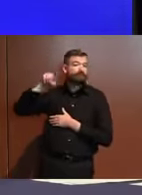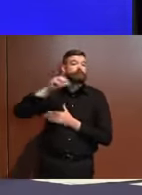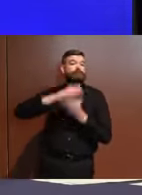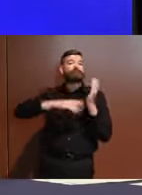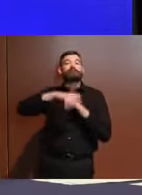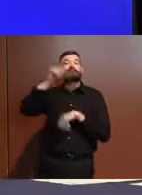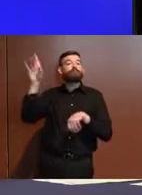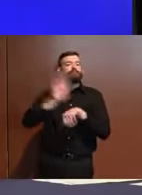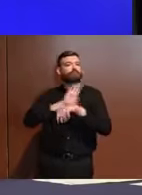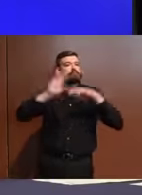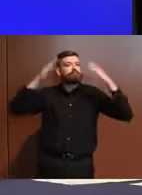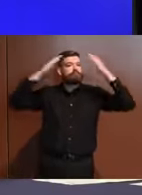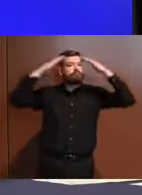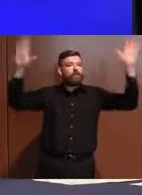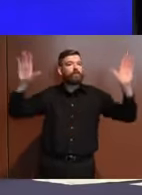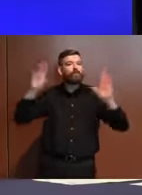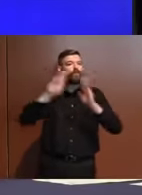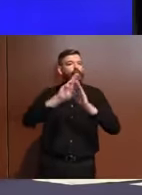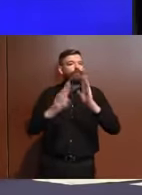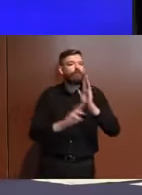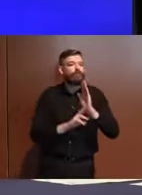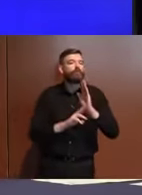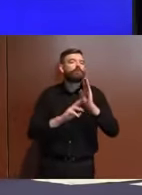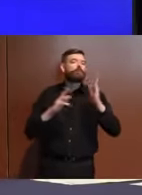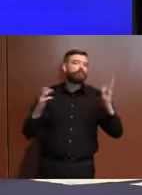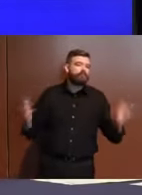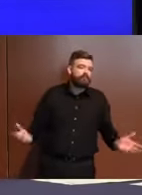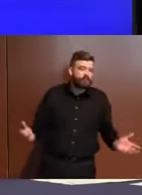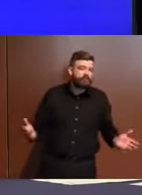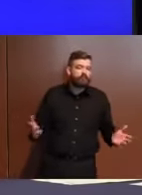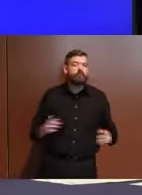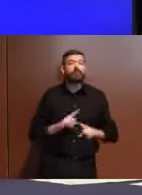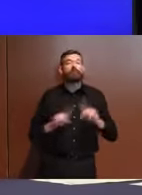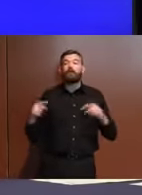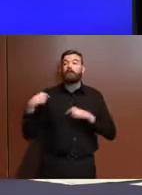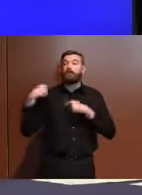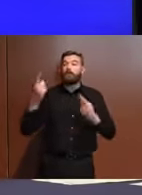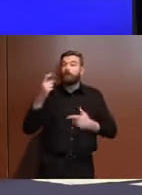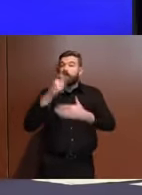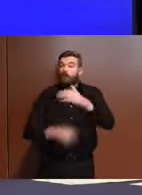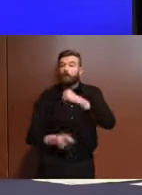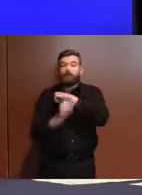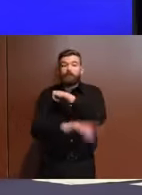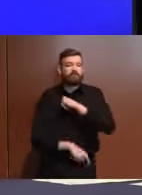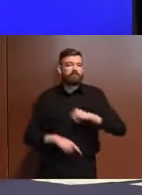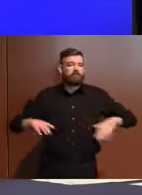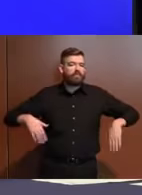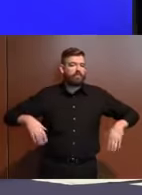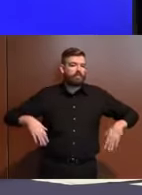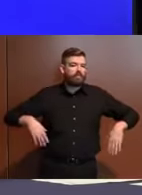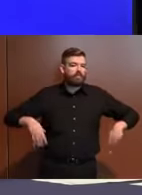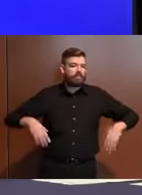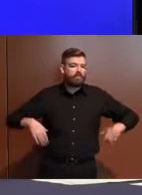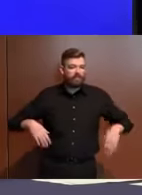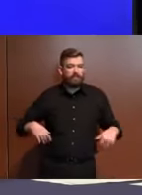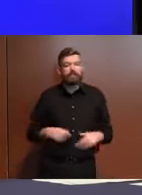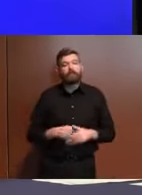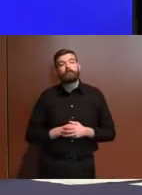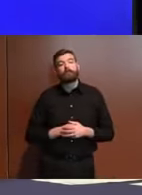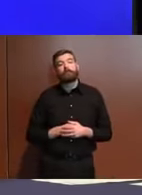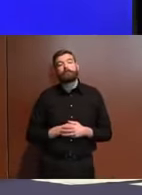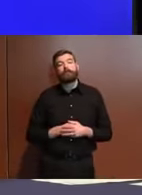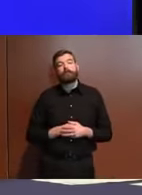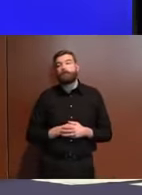not. So one suggestion, Mahan, if I could ask, I'm not sure what day is the appropriate day to do this, but perhaps early to